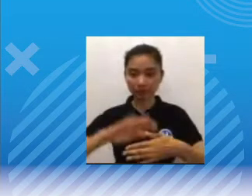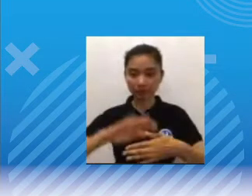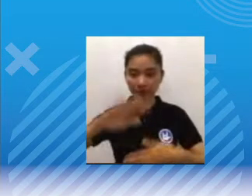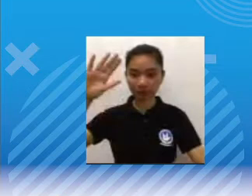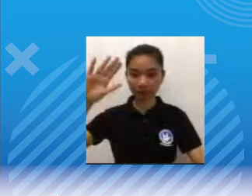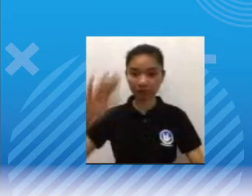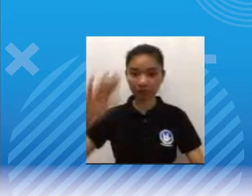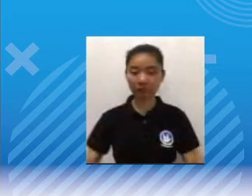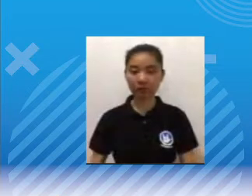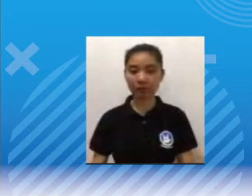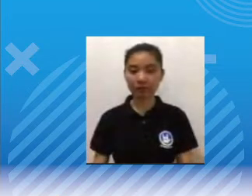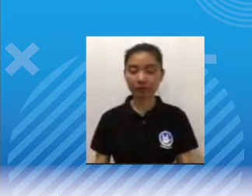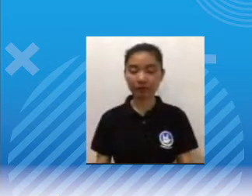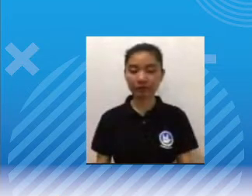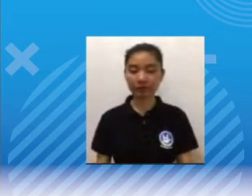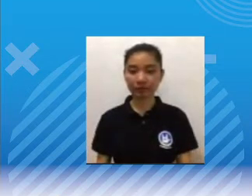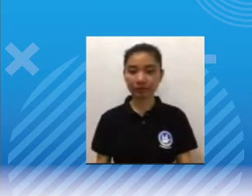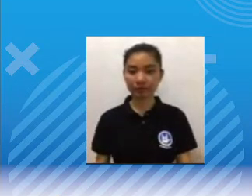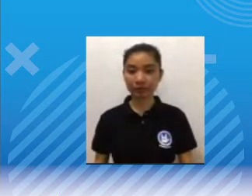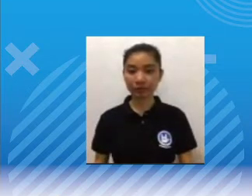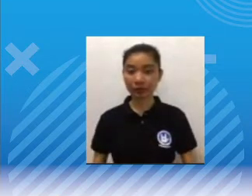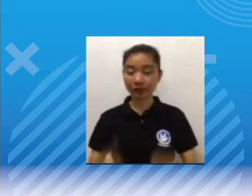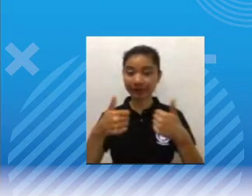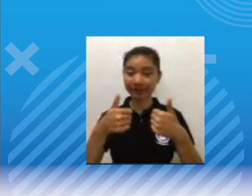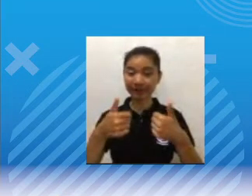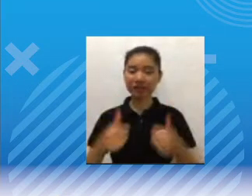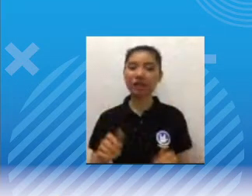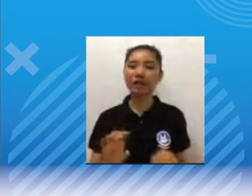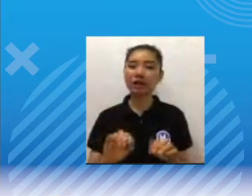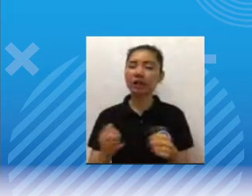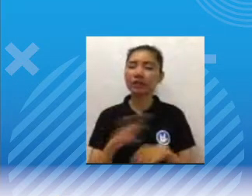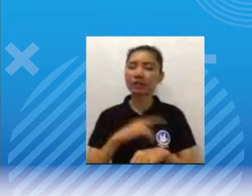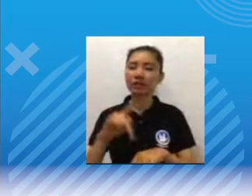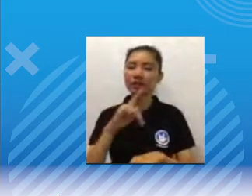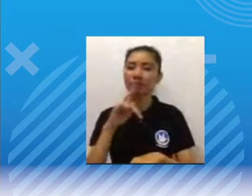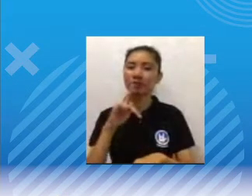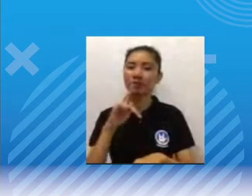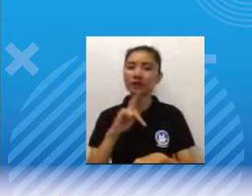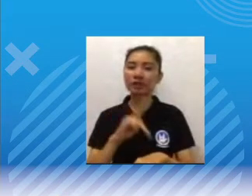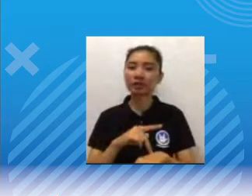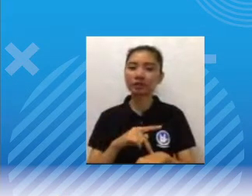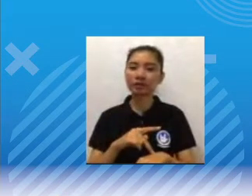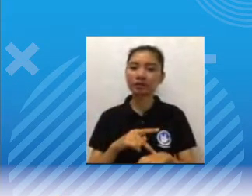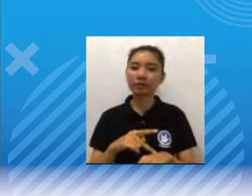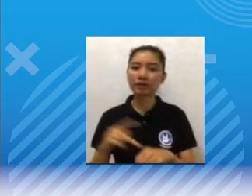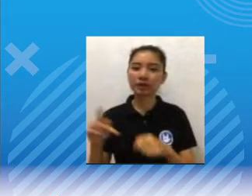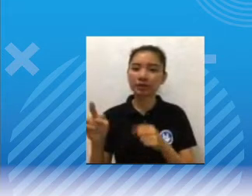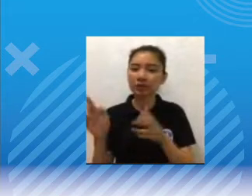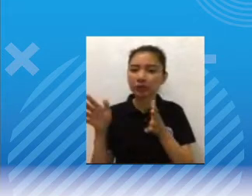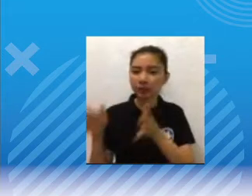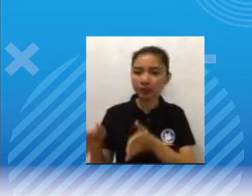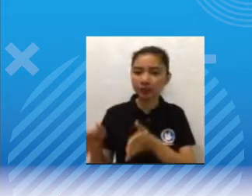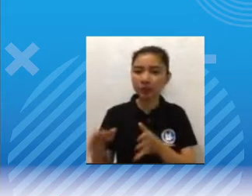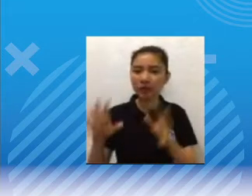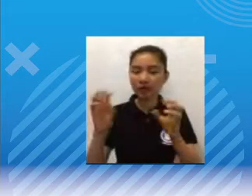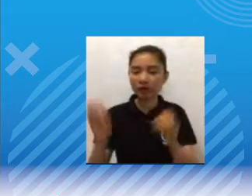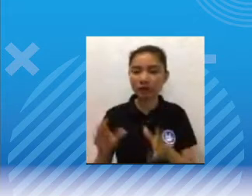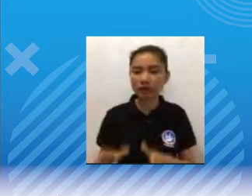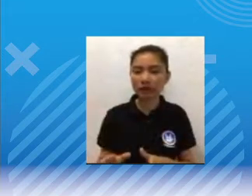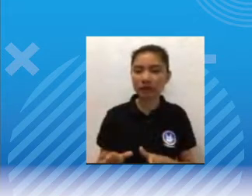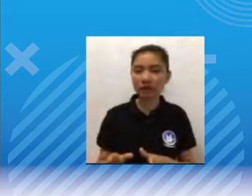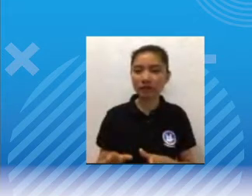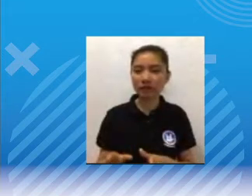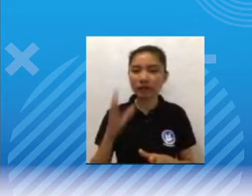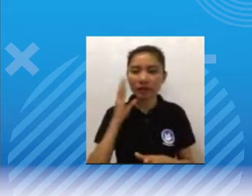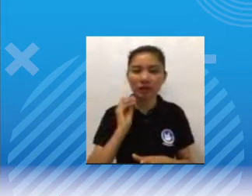All right, how about in the Philippine context? No? How do we help teachers help learners in a pandemic? So RCTQ